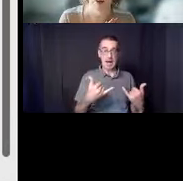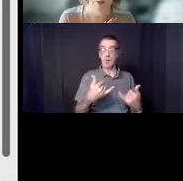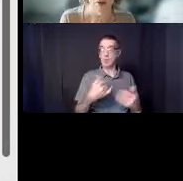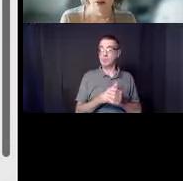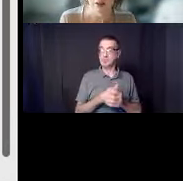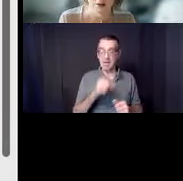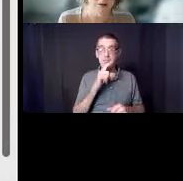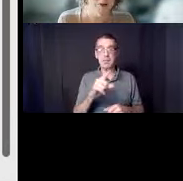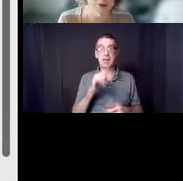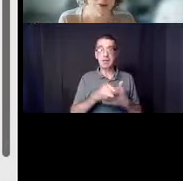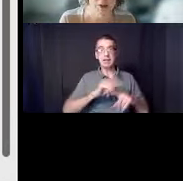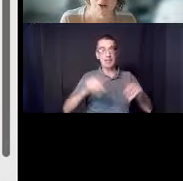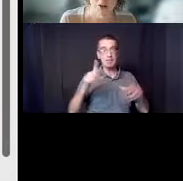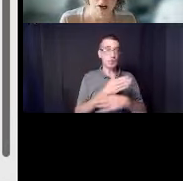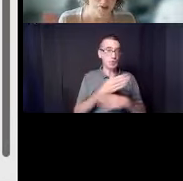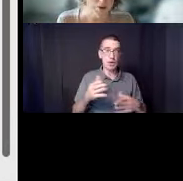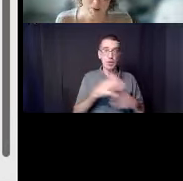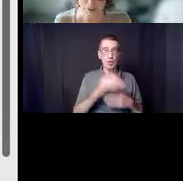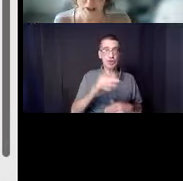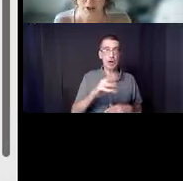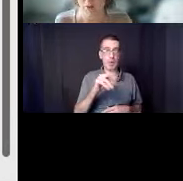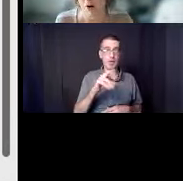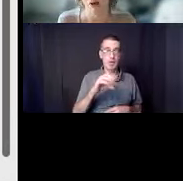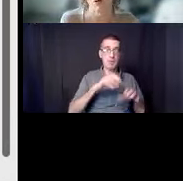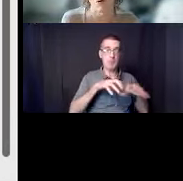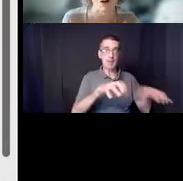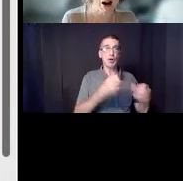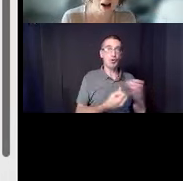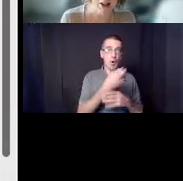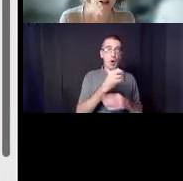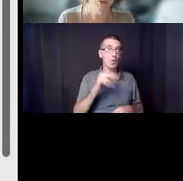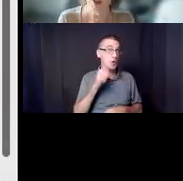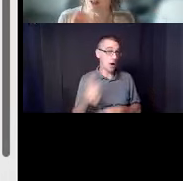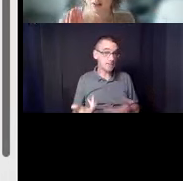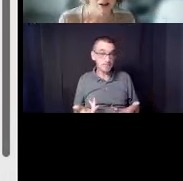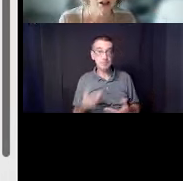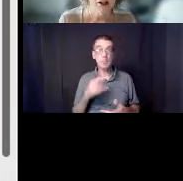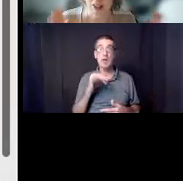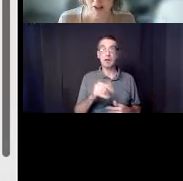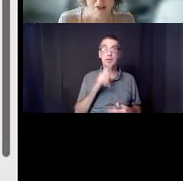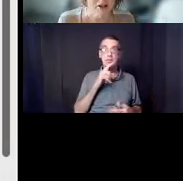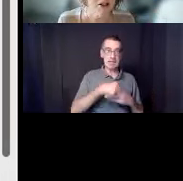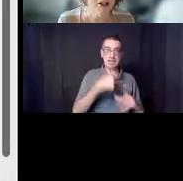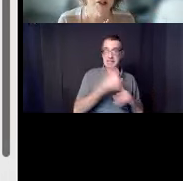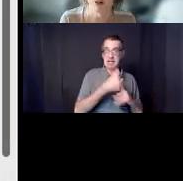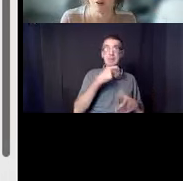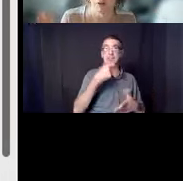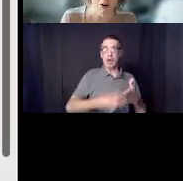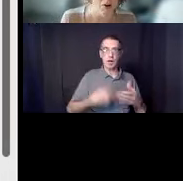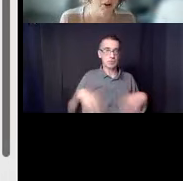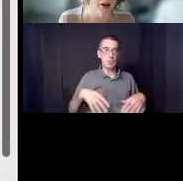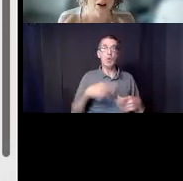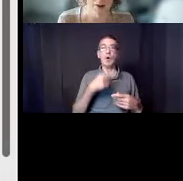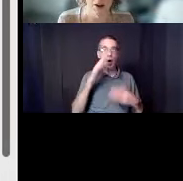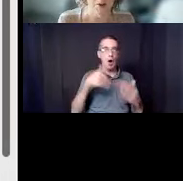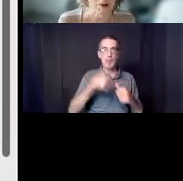It could be the difference between your child welfare population growing or not, which is in and of itself is costly, but there are